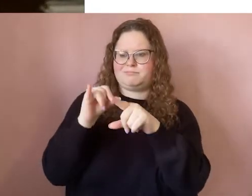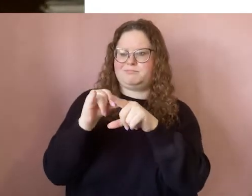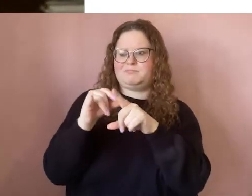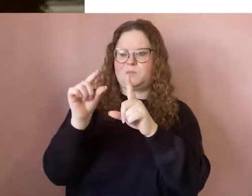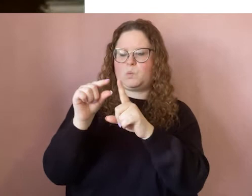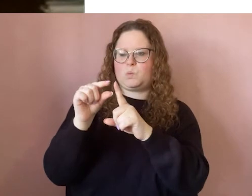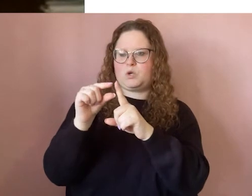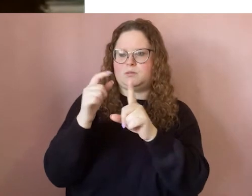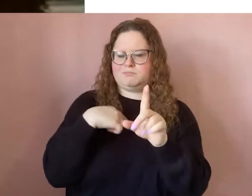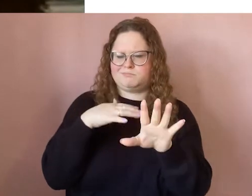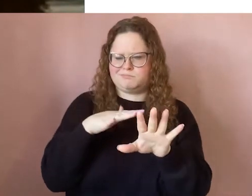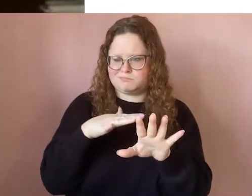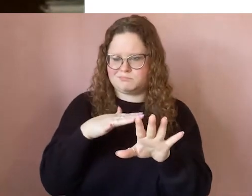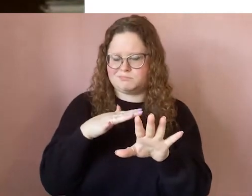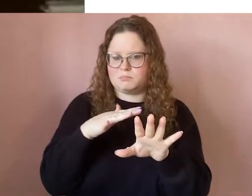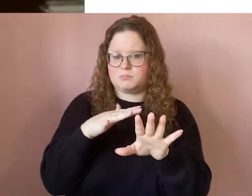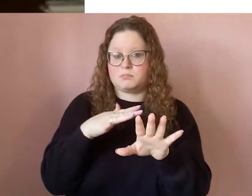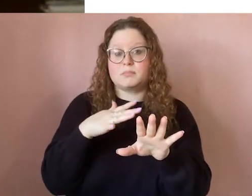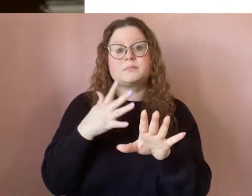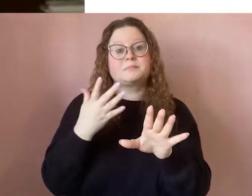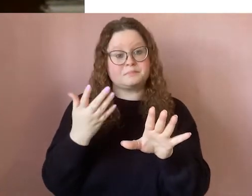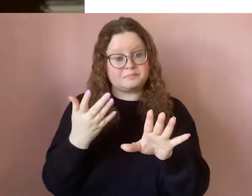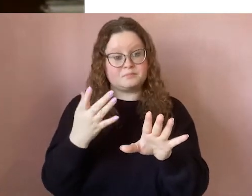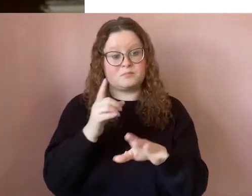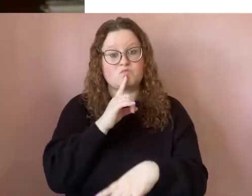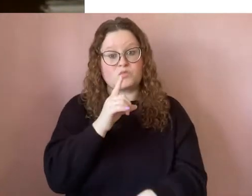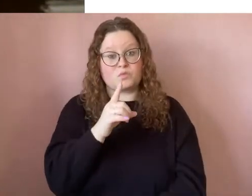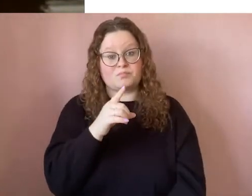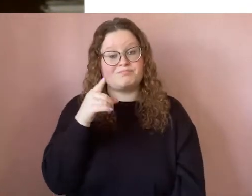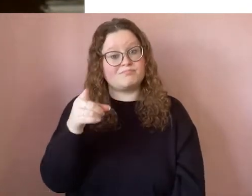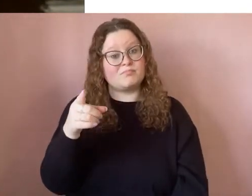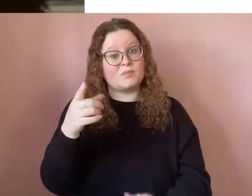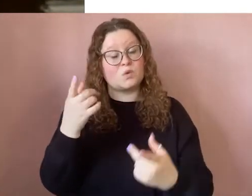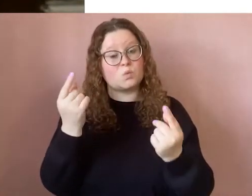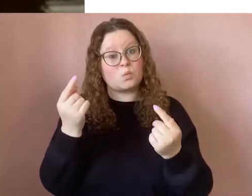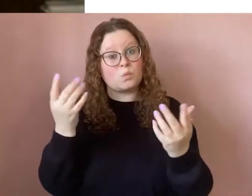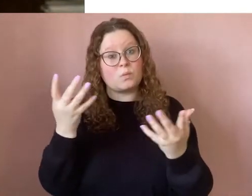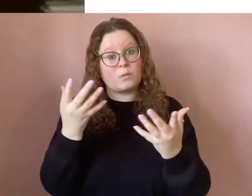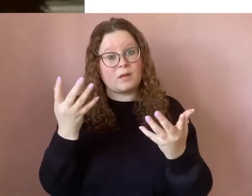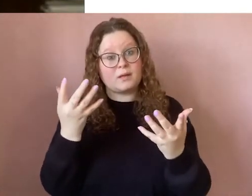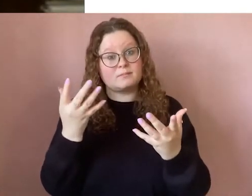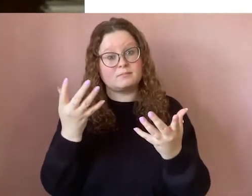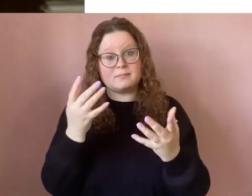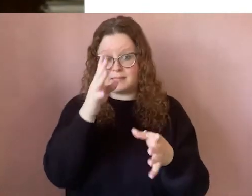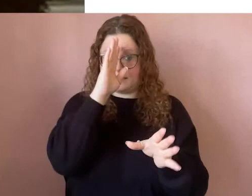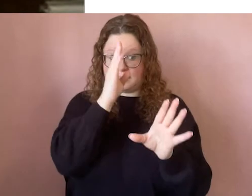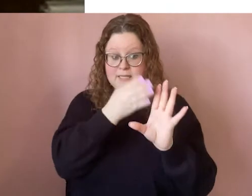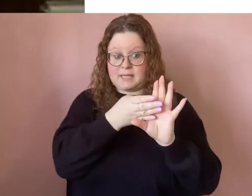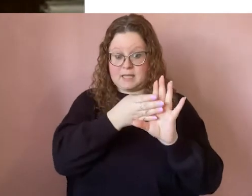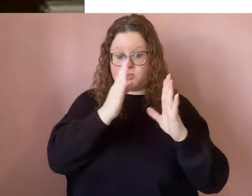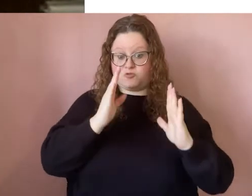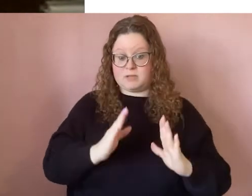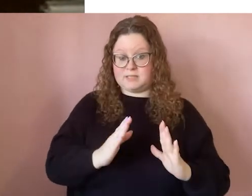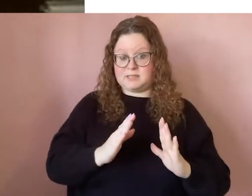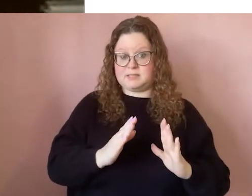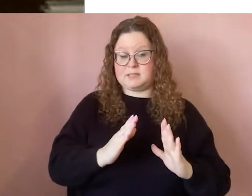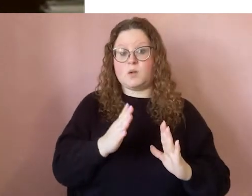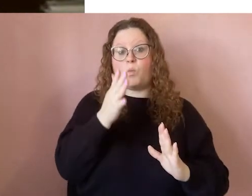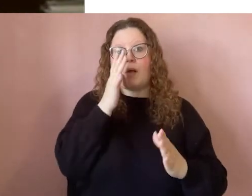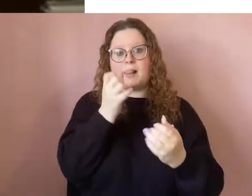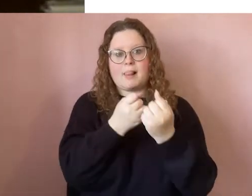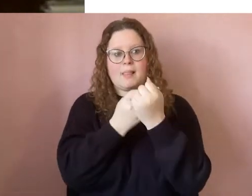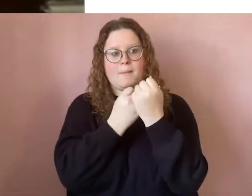a pause, but there it is. It will help psychiatrists diagnose conditions which they